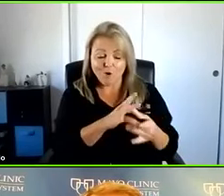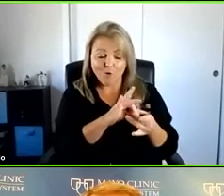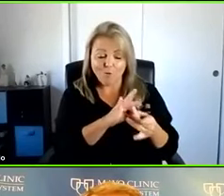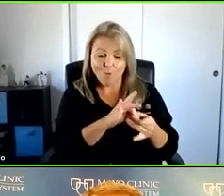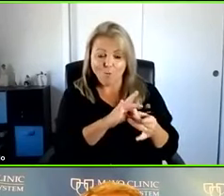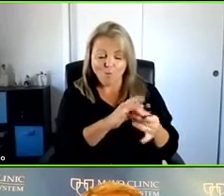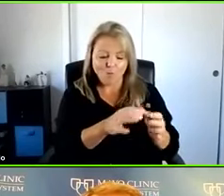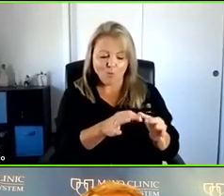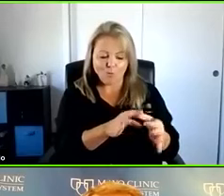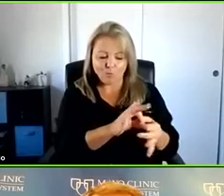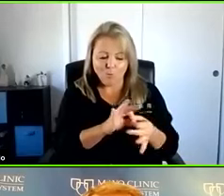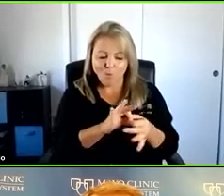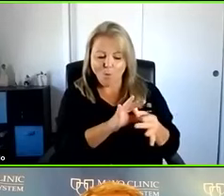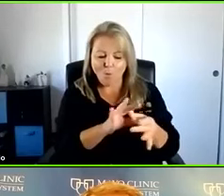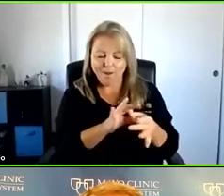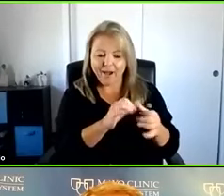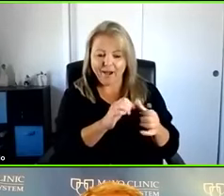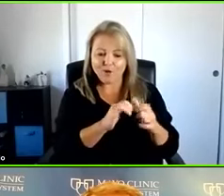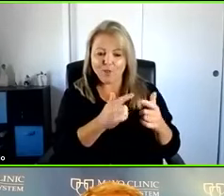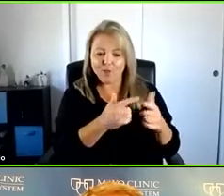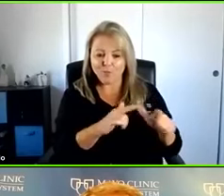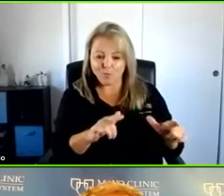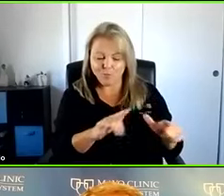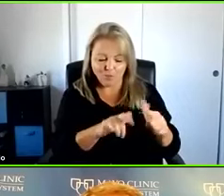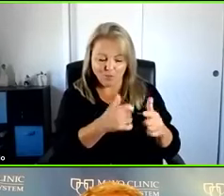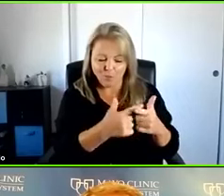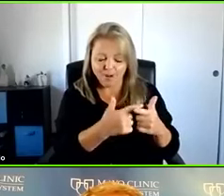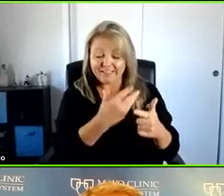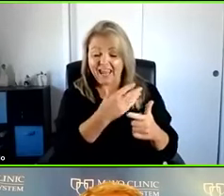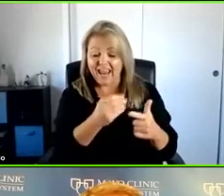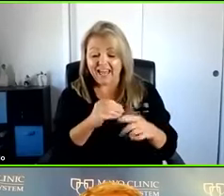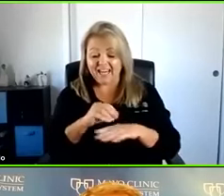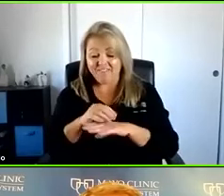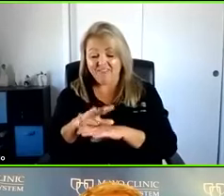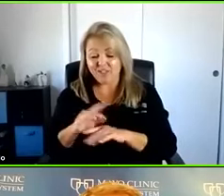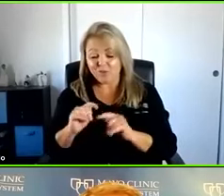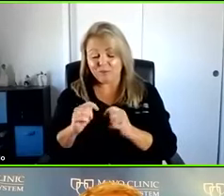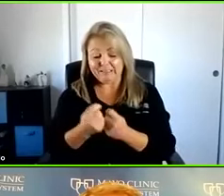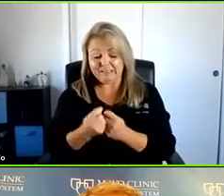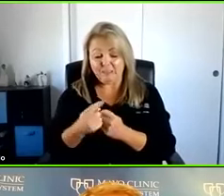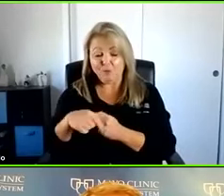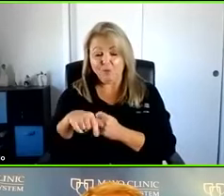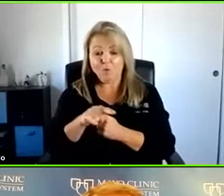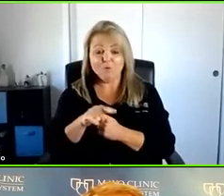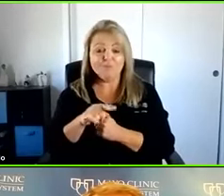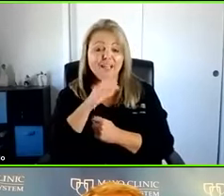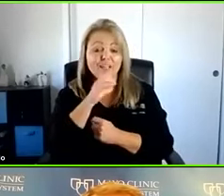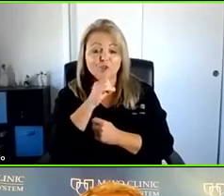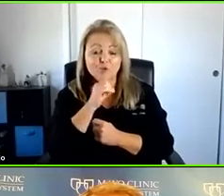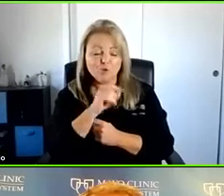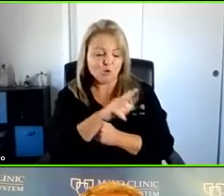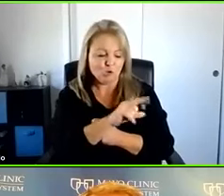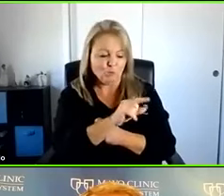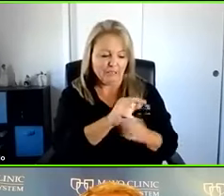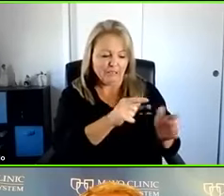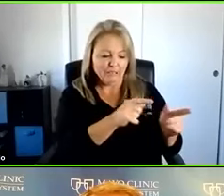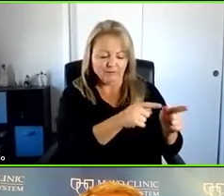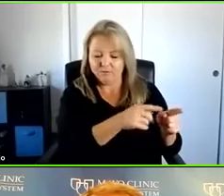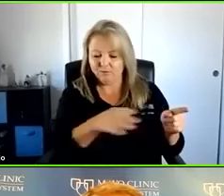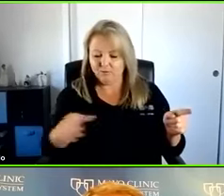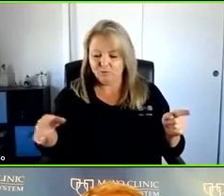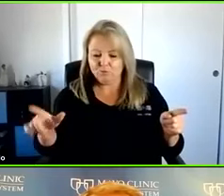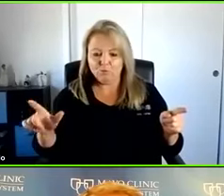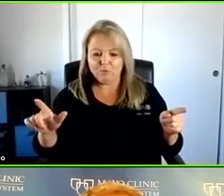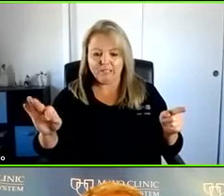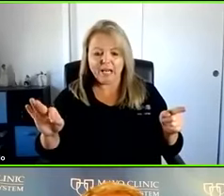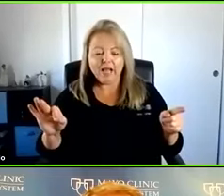that individual, along with an advisory team of really those that are in the 20 to 29-year-old age range, are conducting